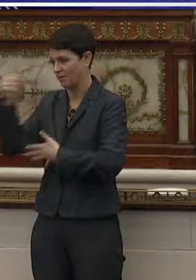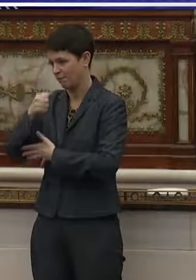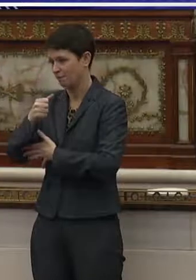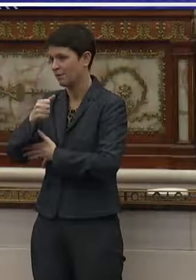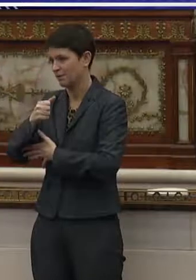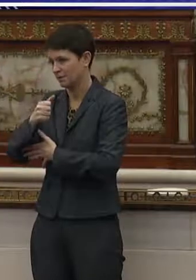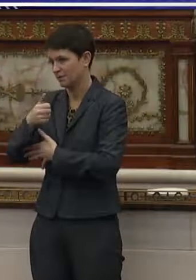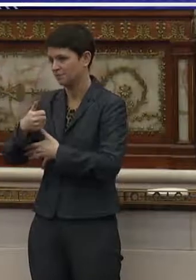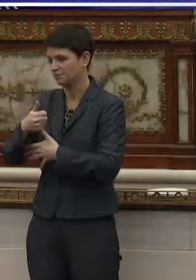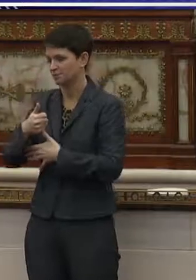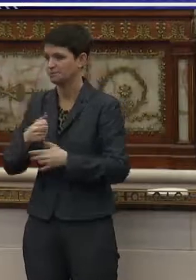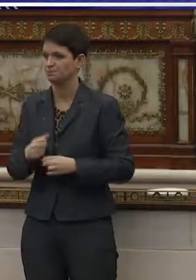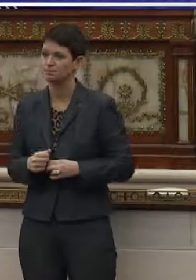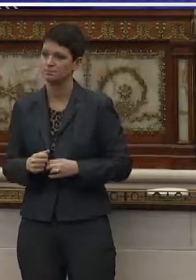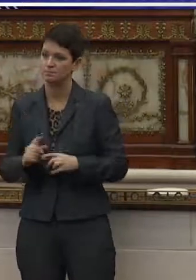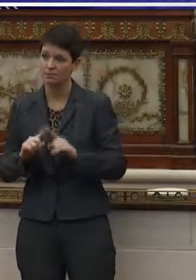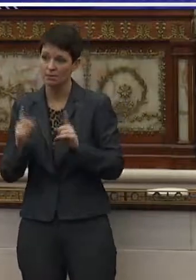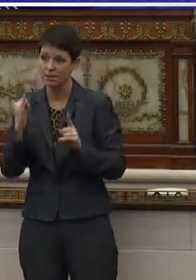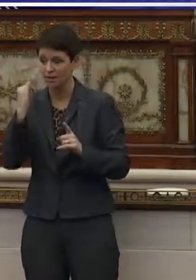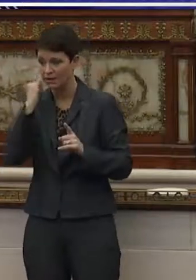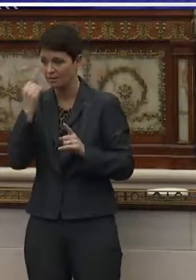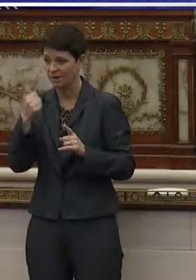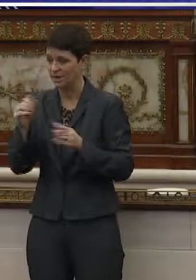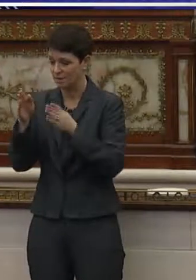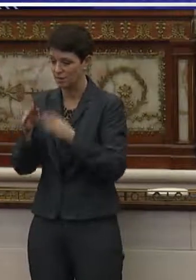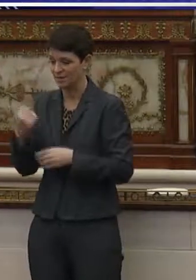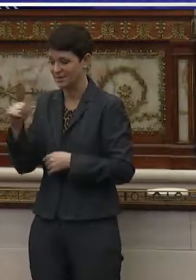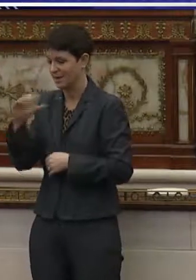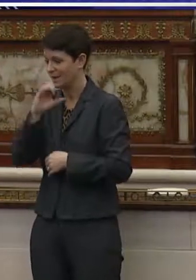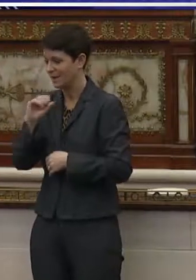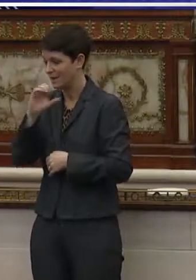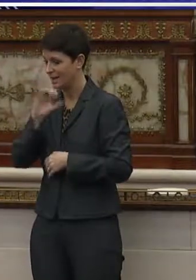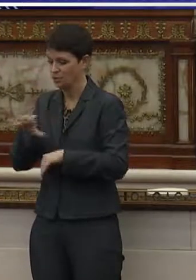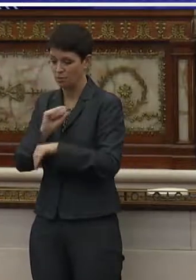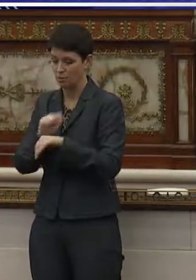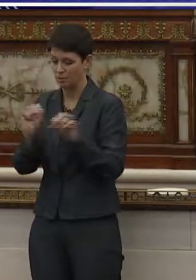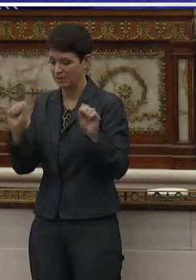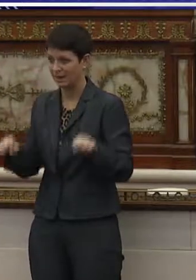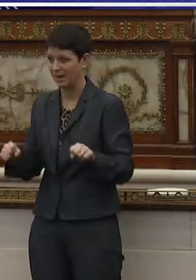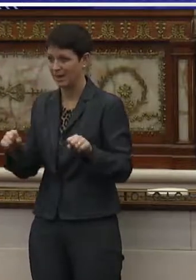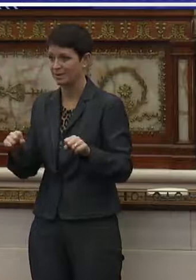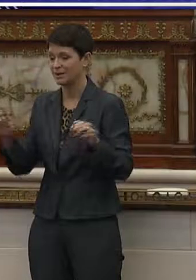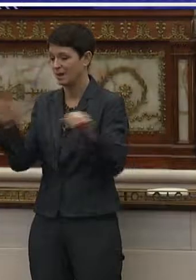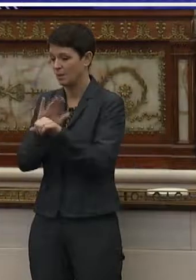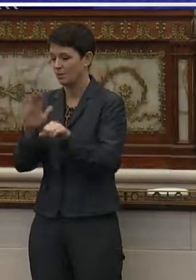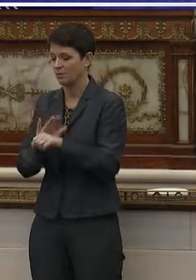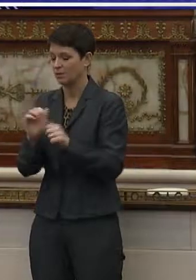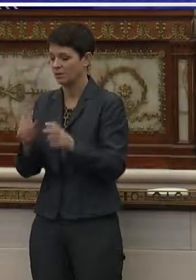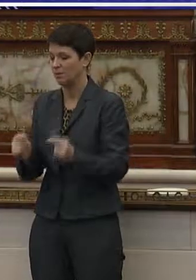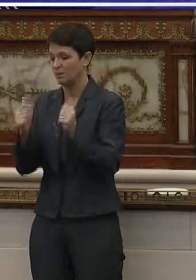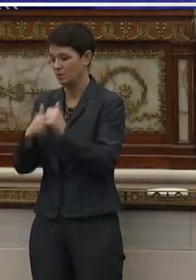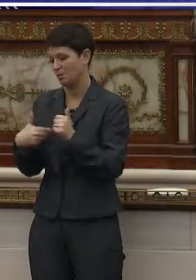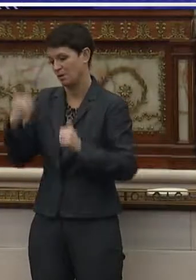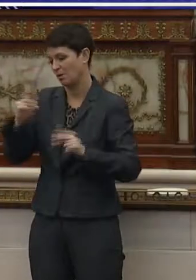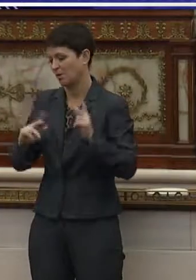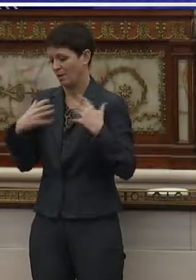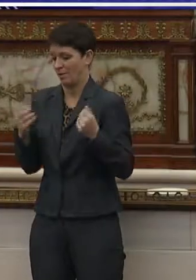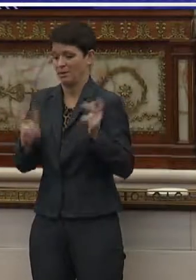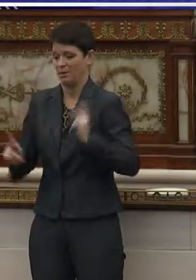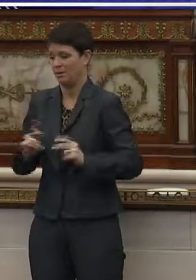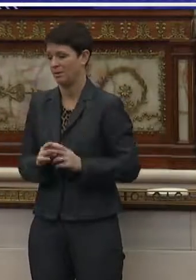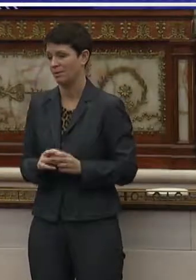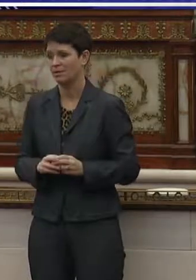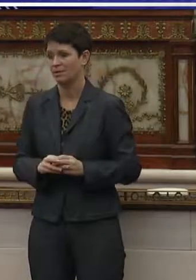to get a chance. But if anybody at any age can make an appointment, then they'll all be filled up immediately by younger people.